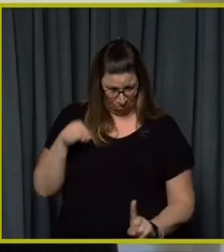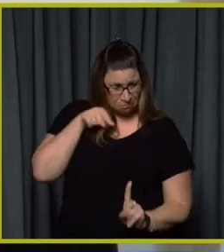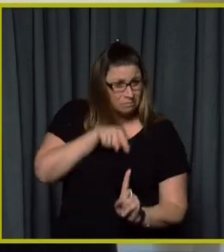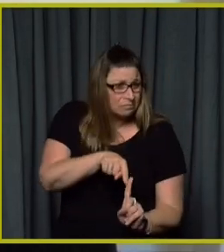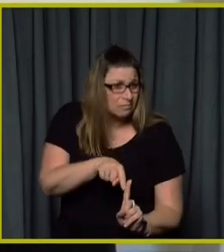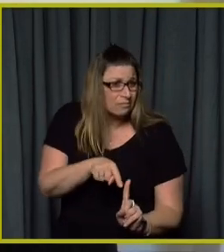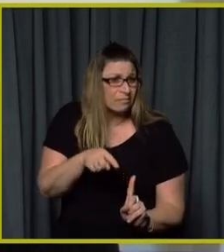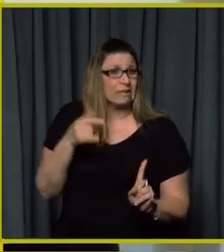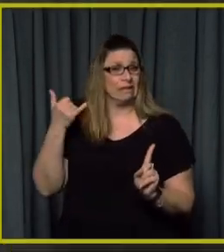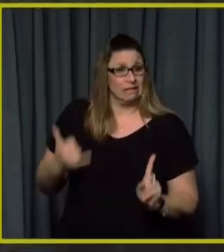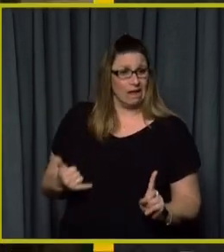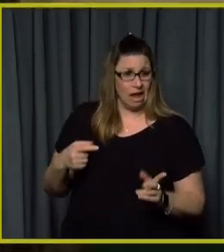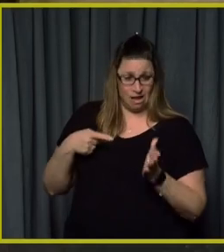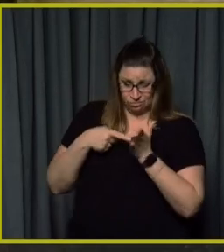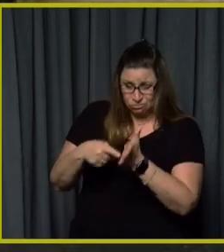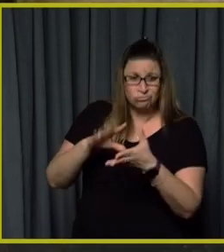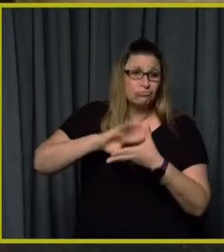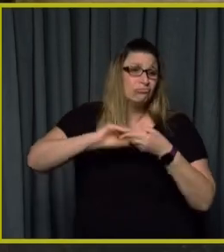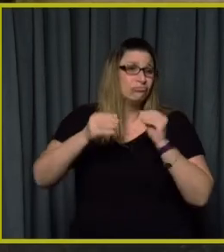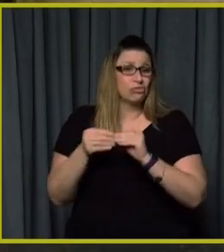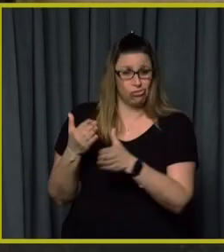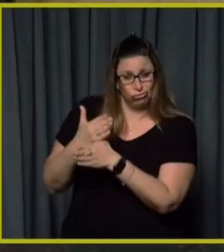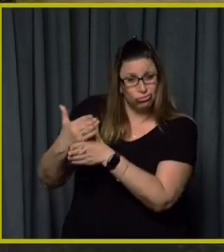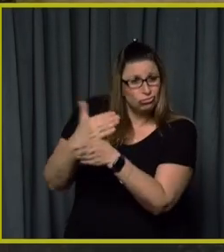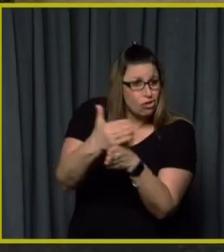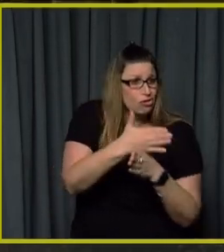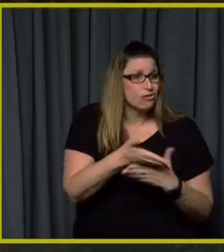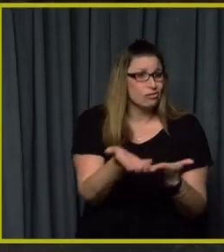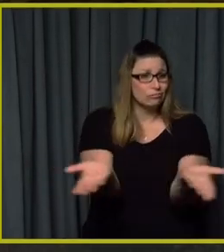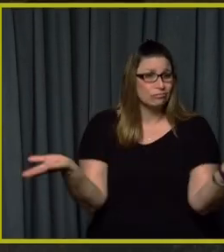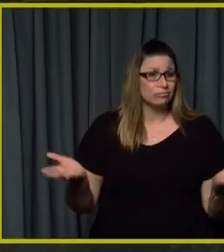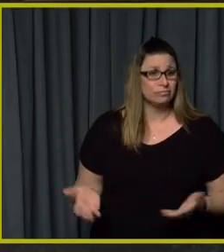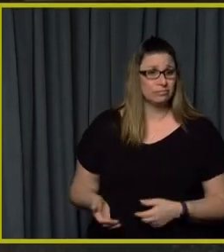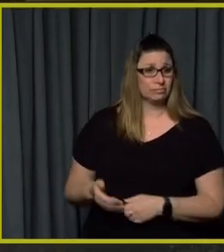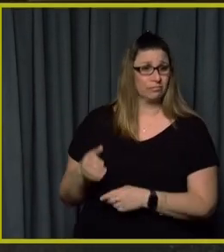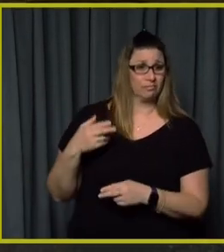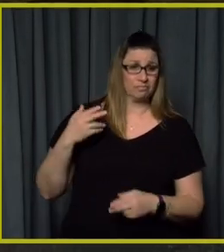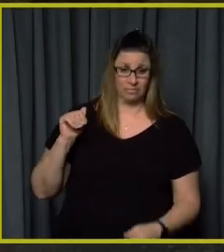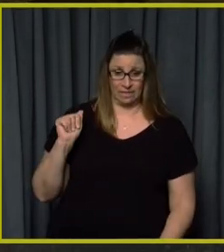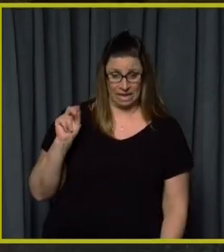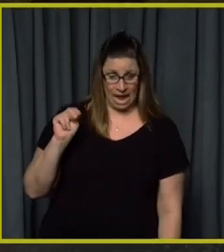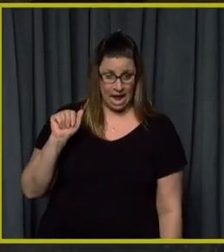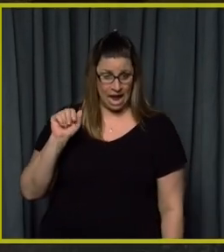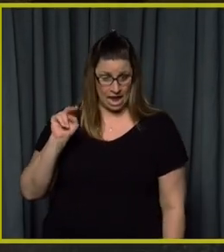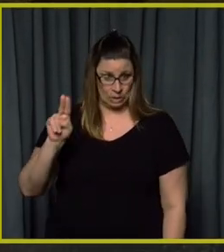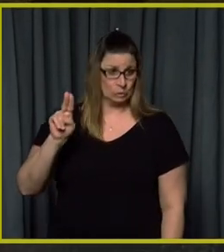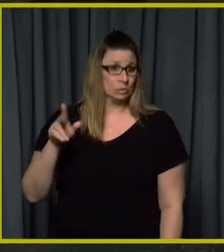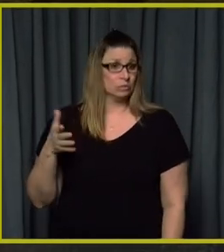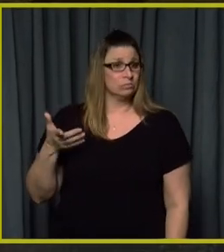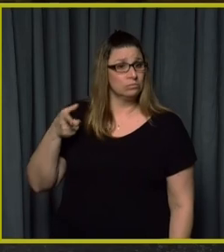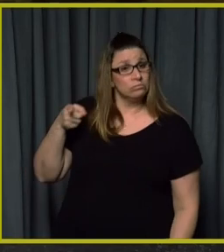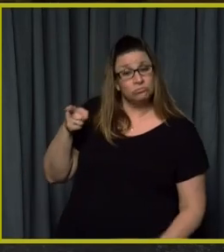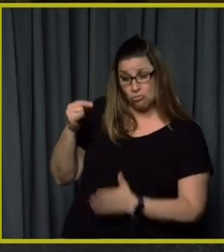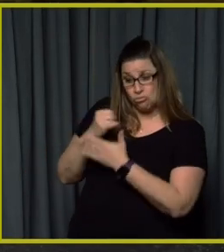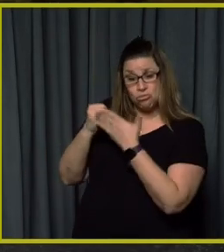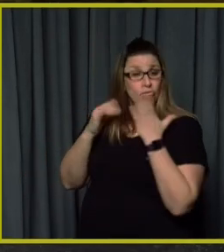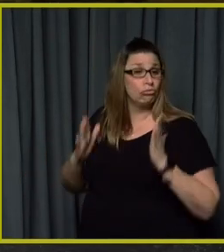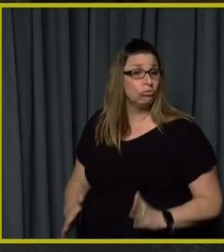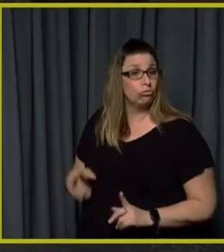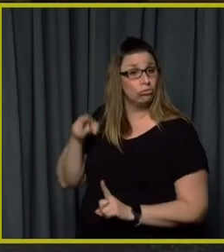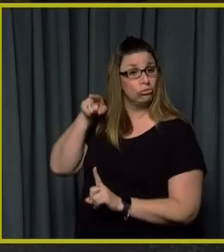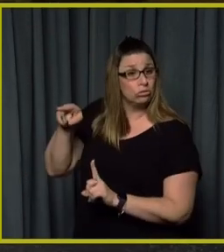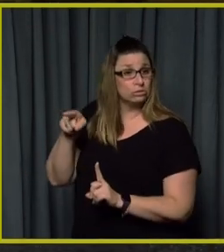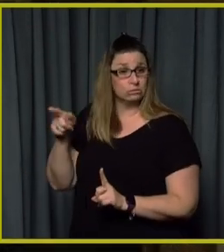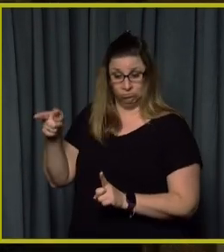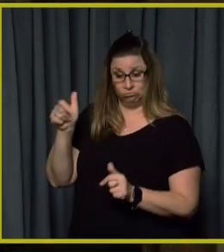of this crisis. My name is Anu Yadav. I'm an artist, I'm a playwright, and an actress, and